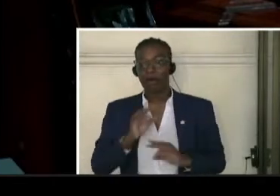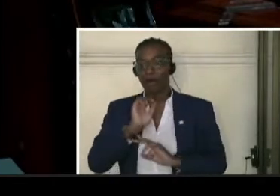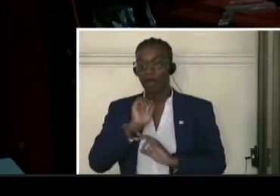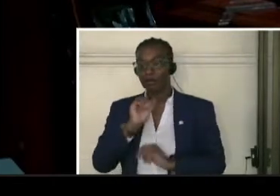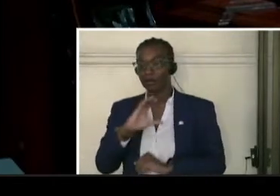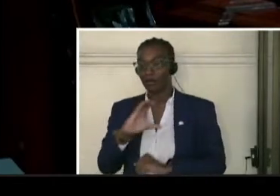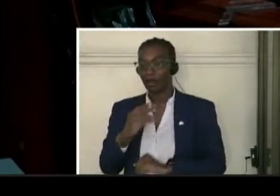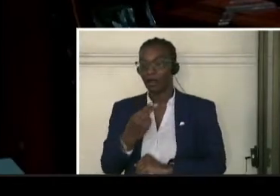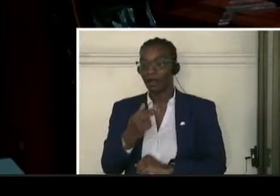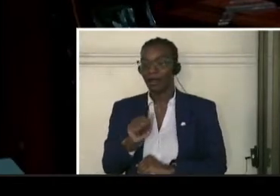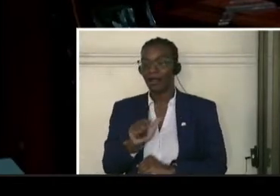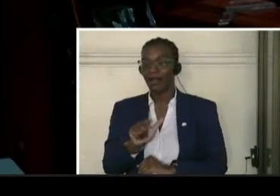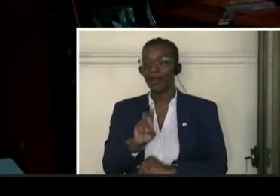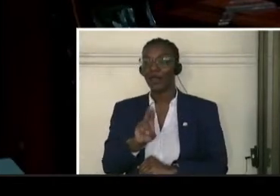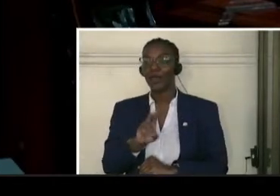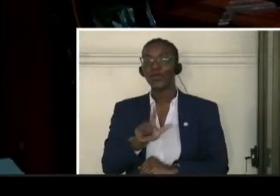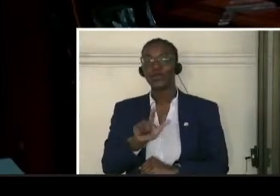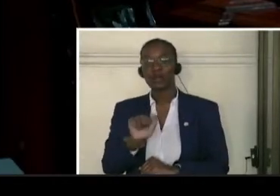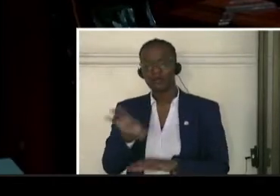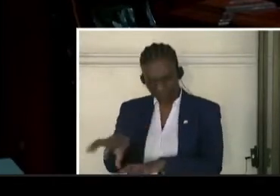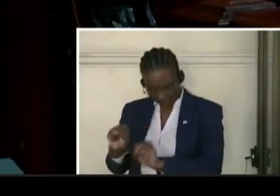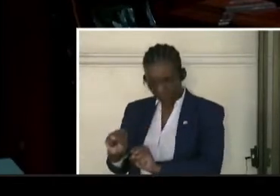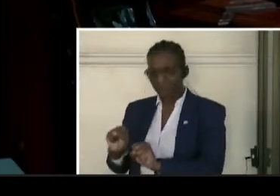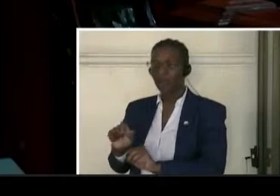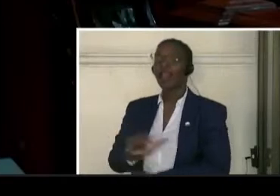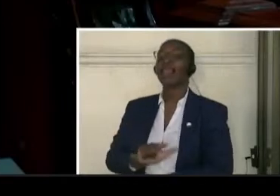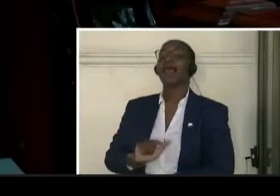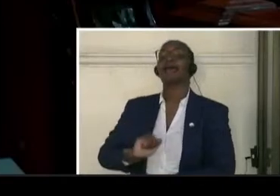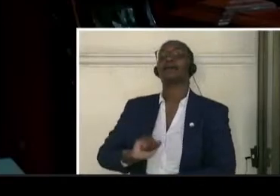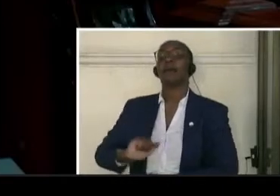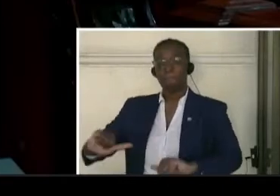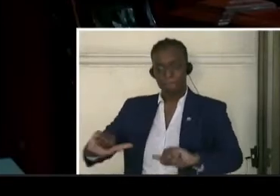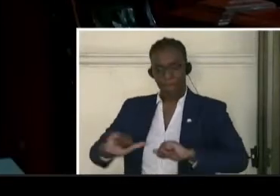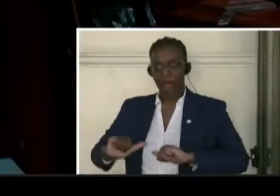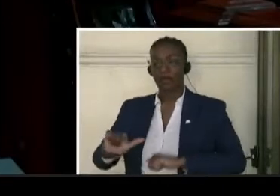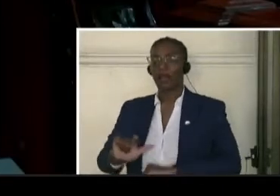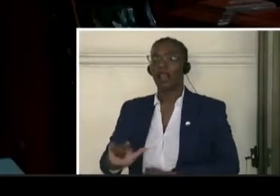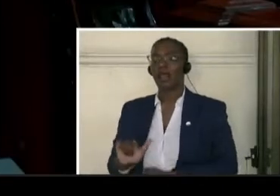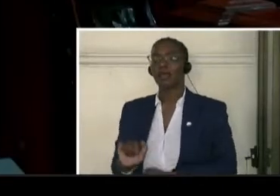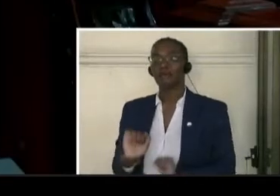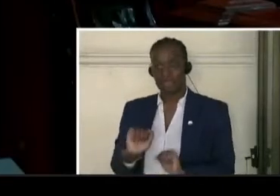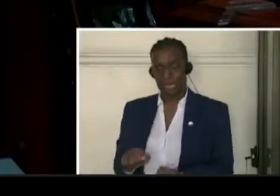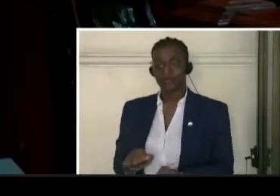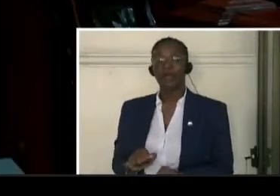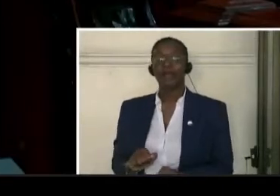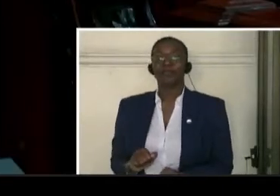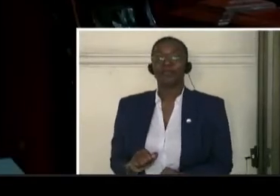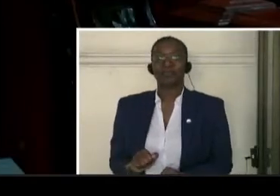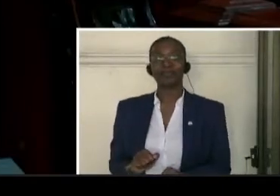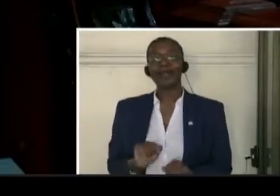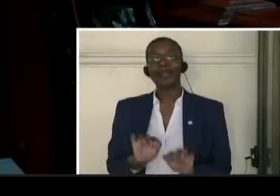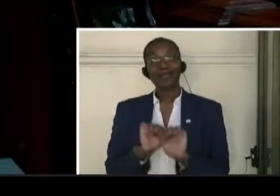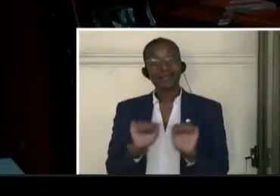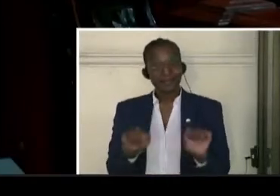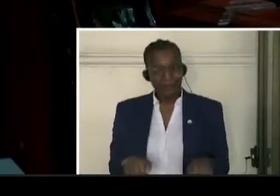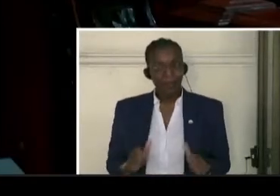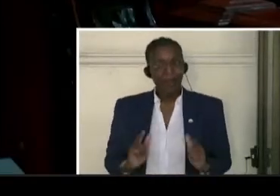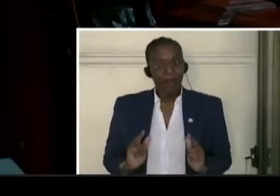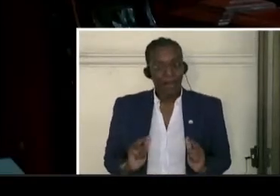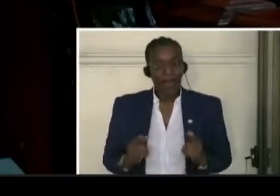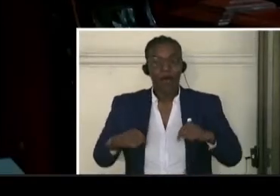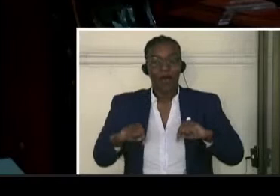Kaluza. We must expropriate land as well. We must expropriate land. In fact, the system allows